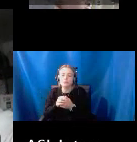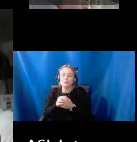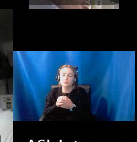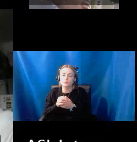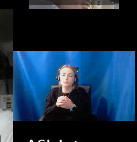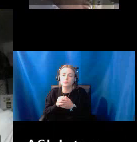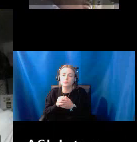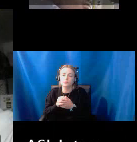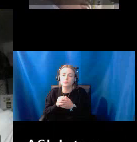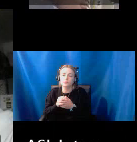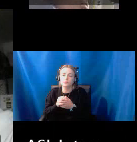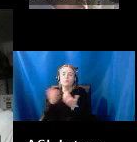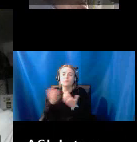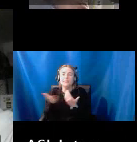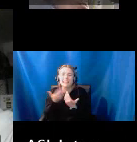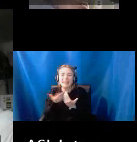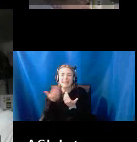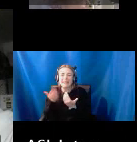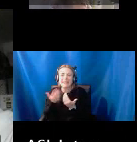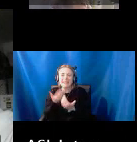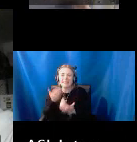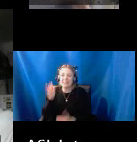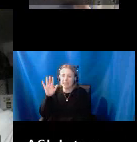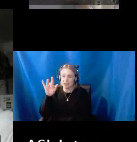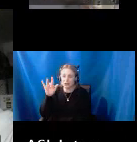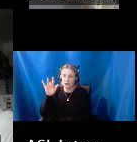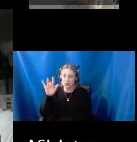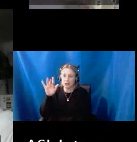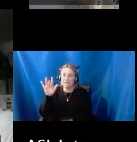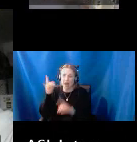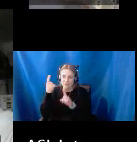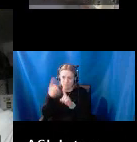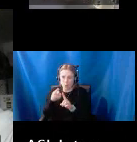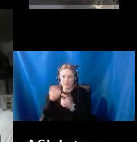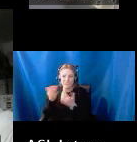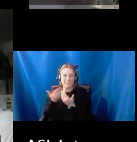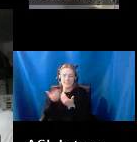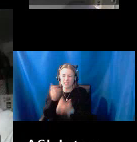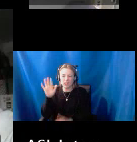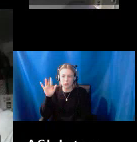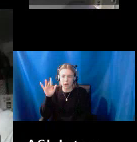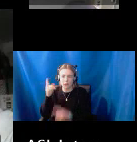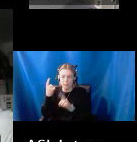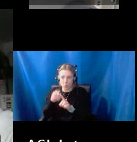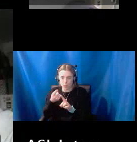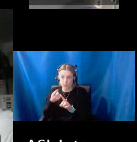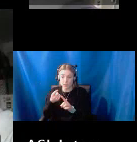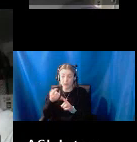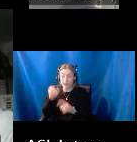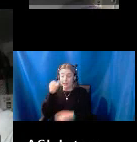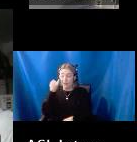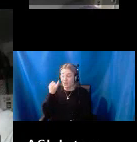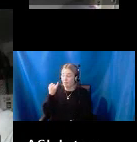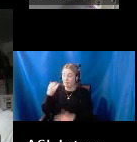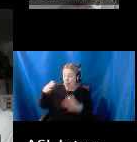now we're sort of at a building block. What you don't turn in going forward is going to impact what's due next.